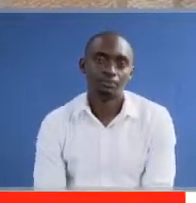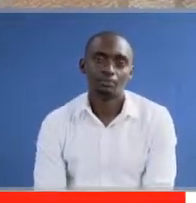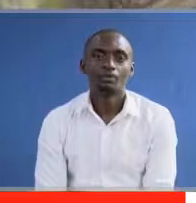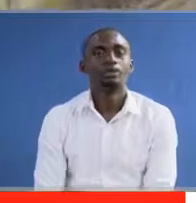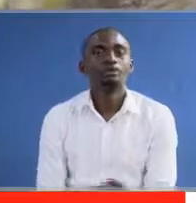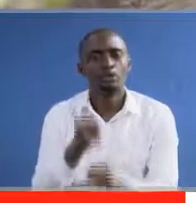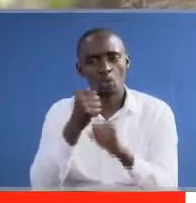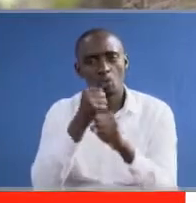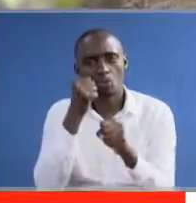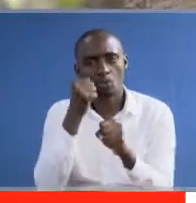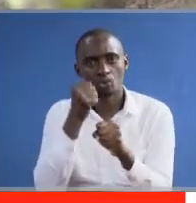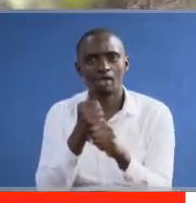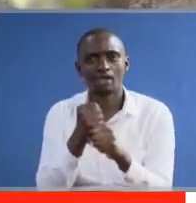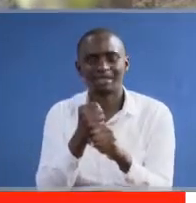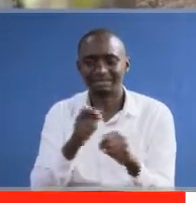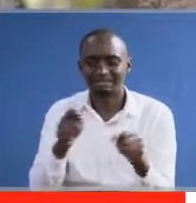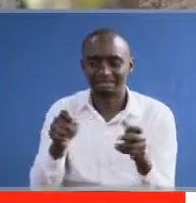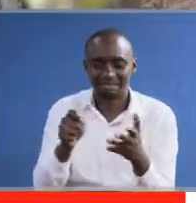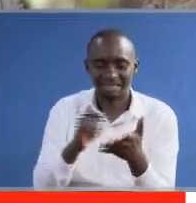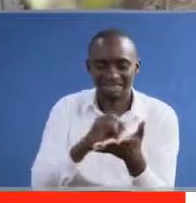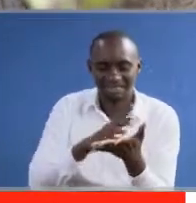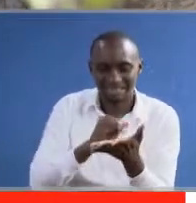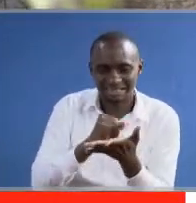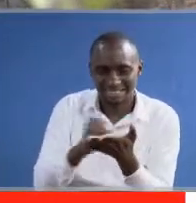She works as a cleaner in the church.